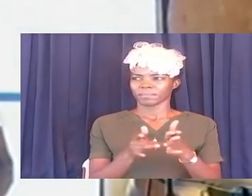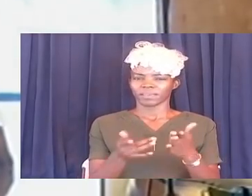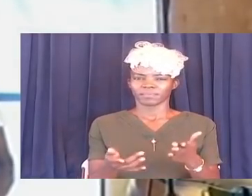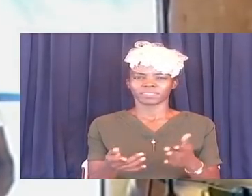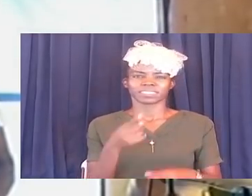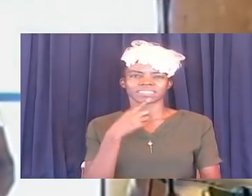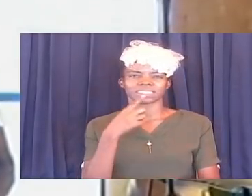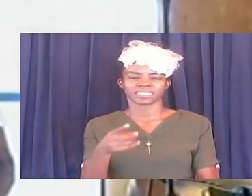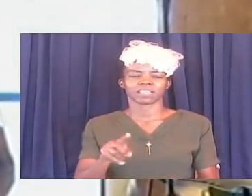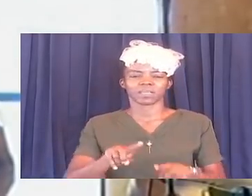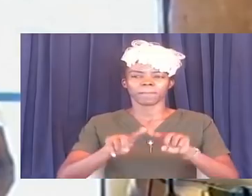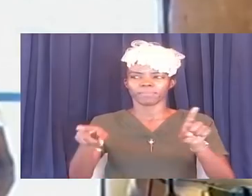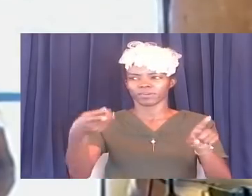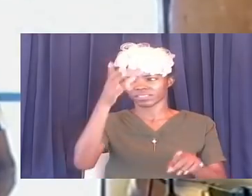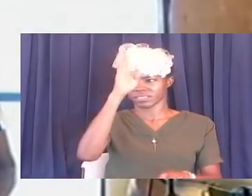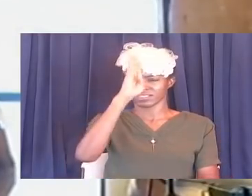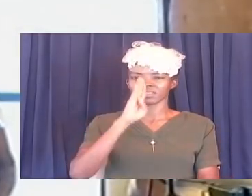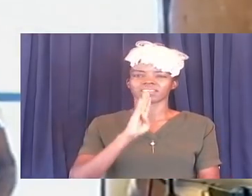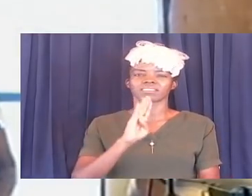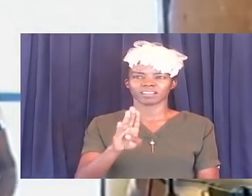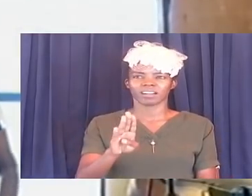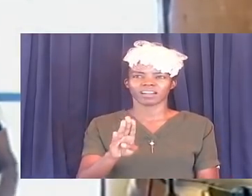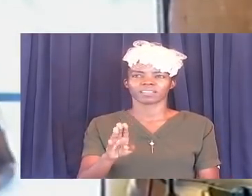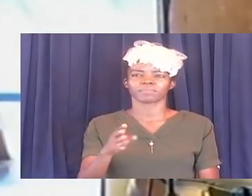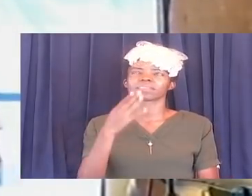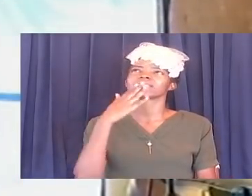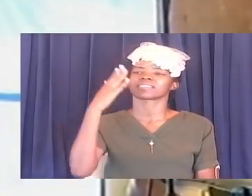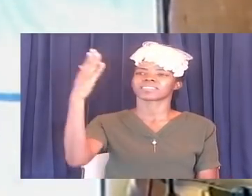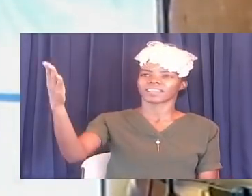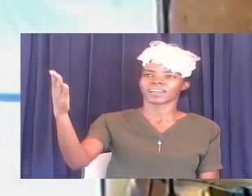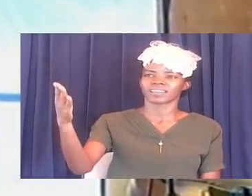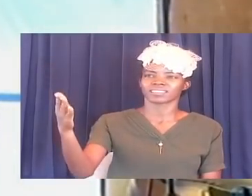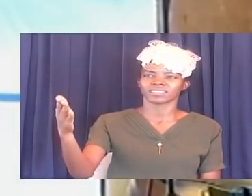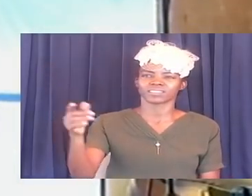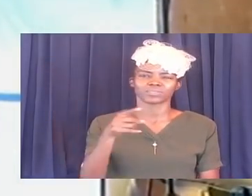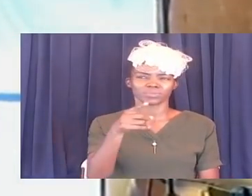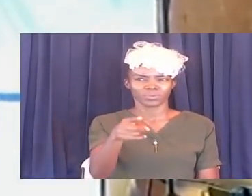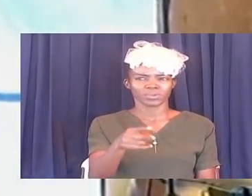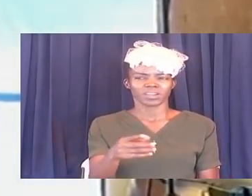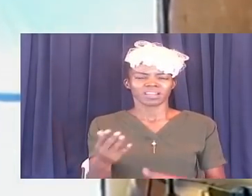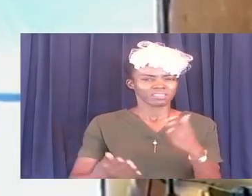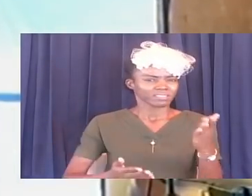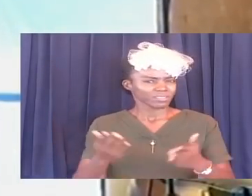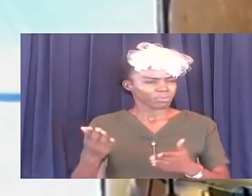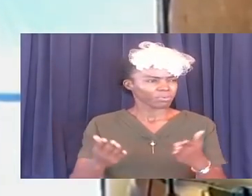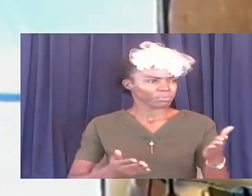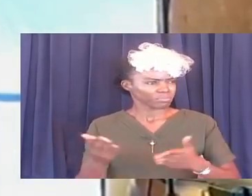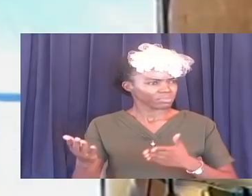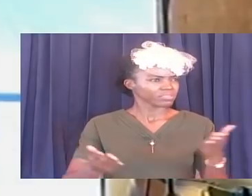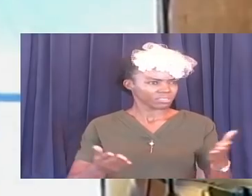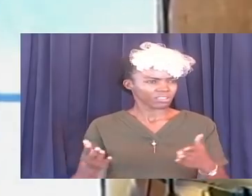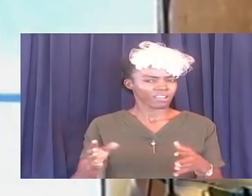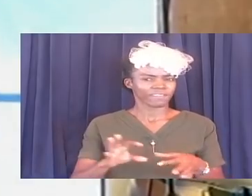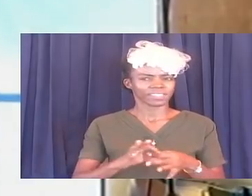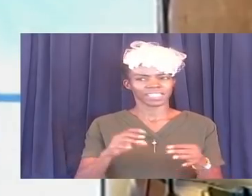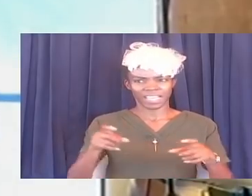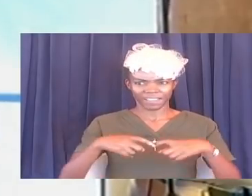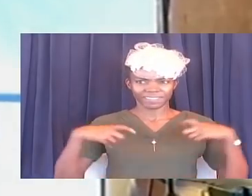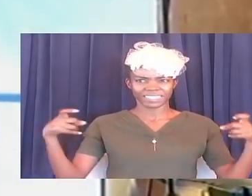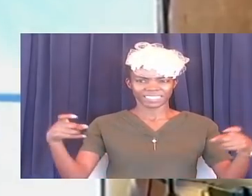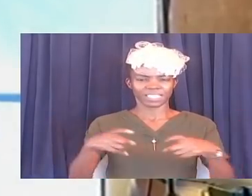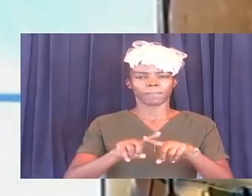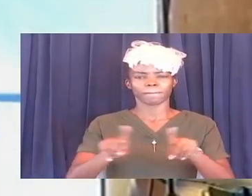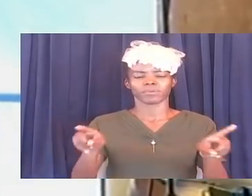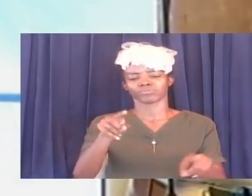But God be thanked that ye were the servants of sin. But ye have obeyed from